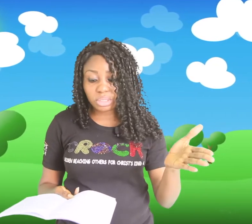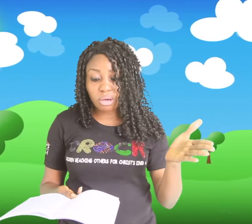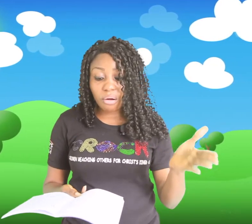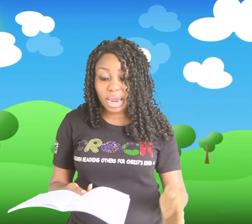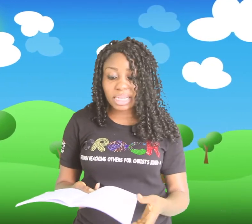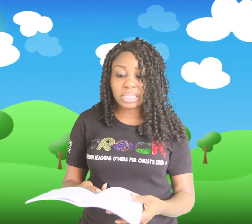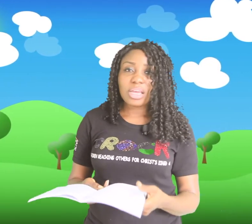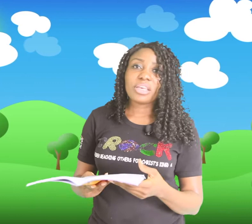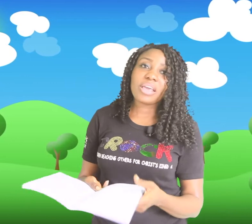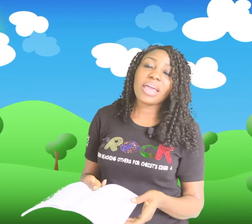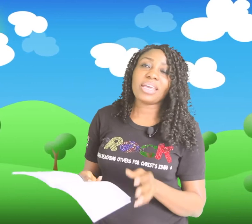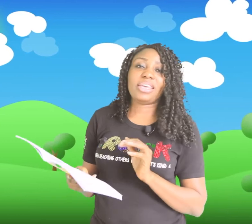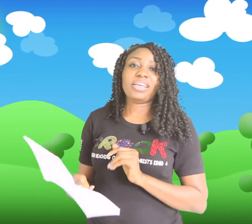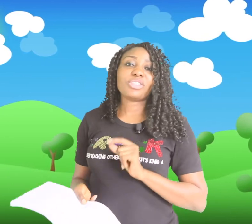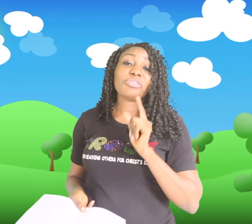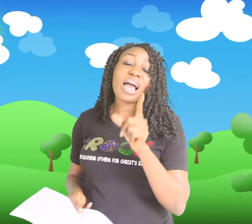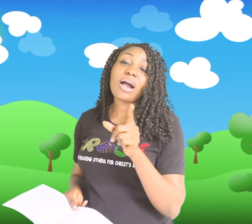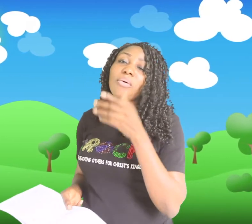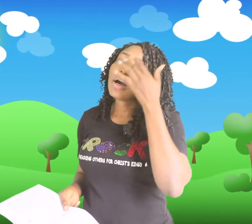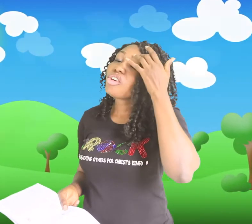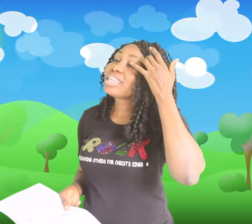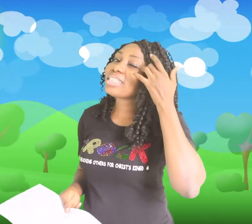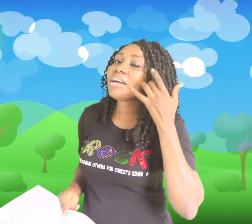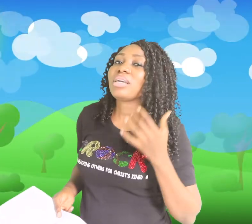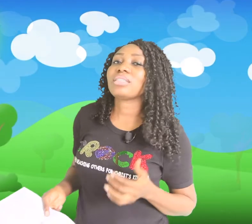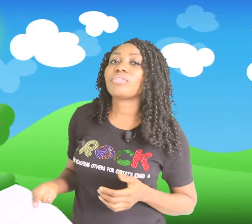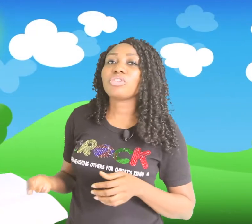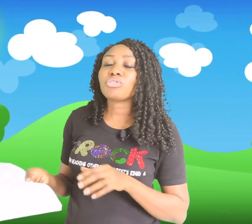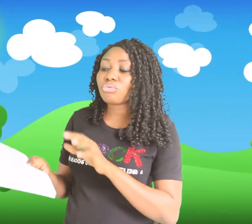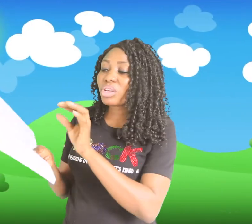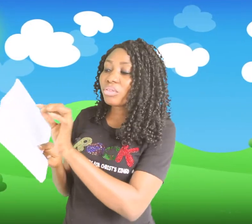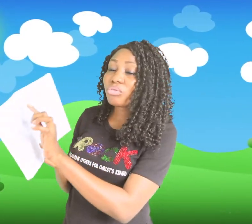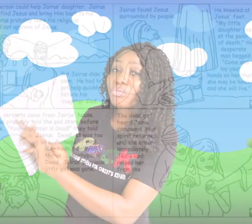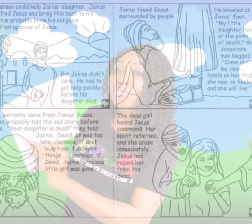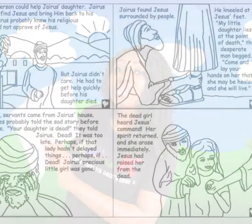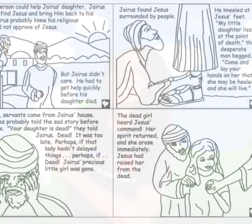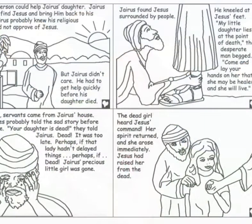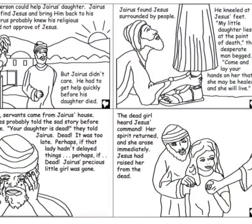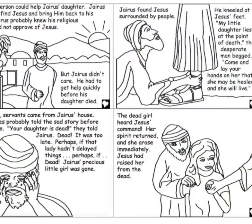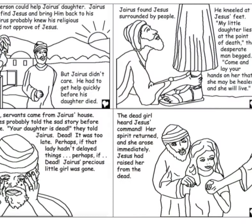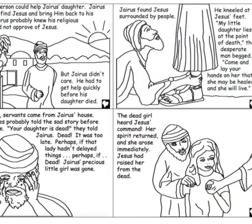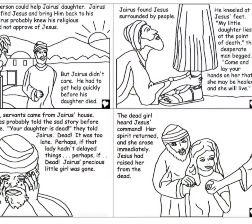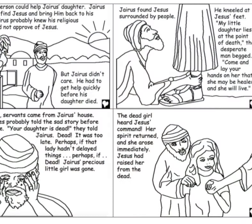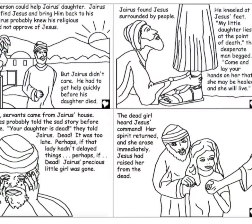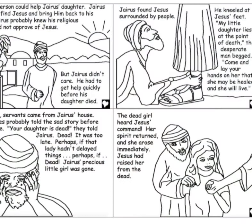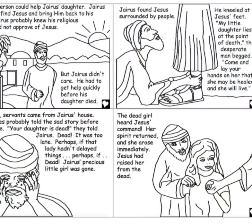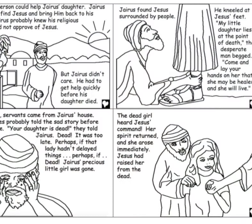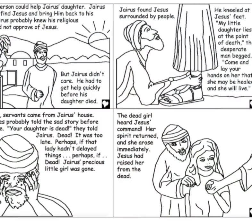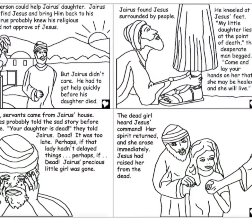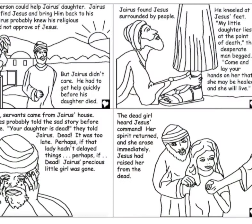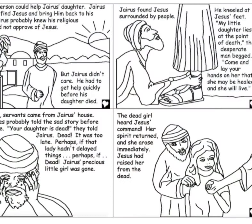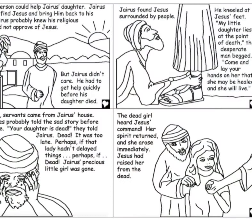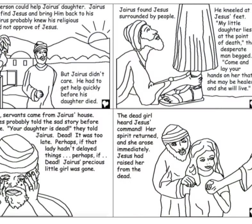reach out. All right? Yay! So now, your assignment is for you to read through this review and color